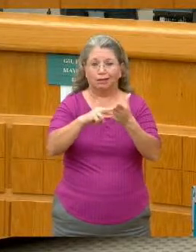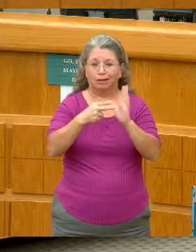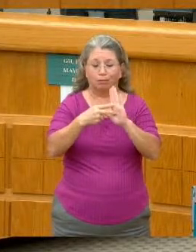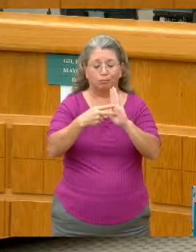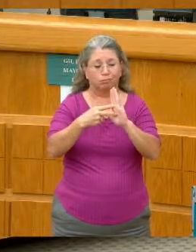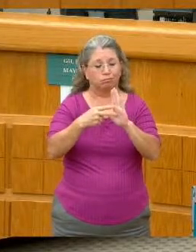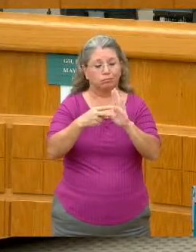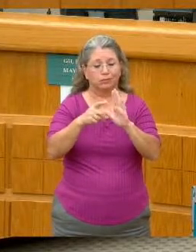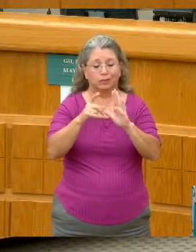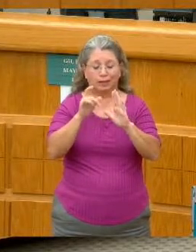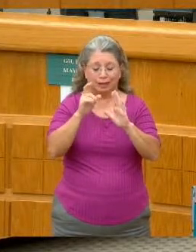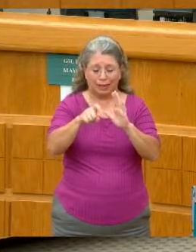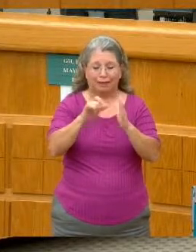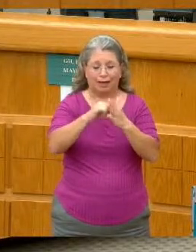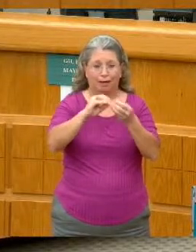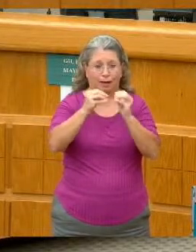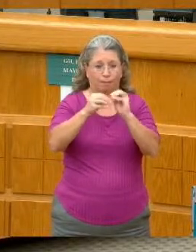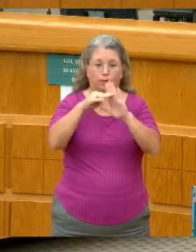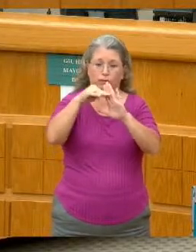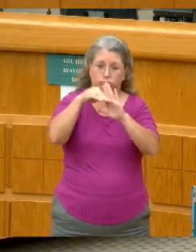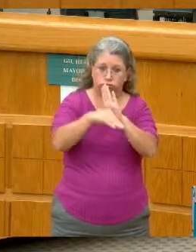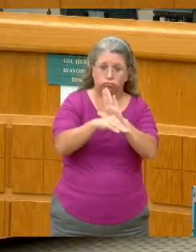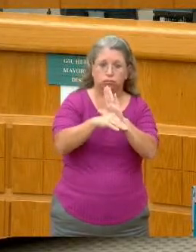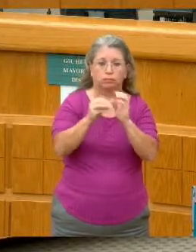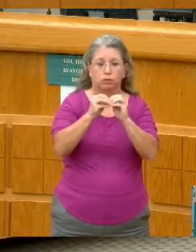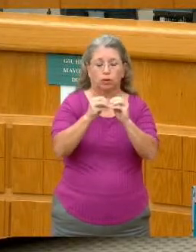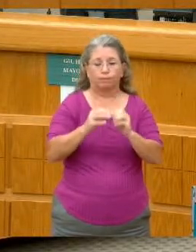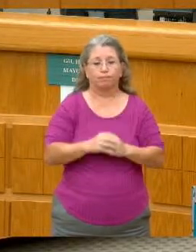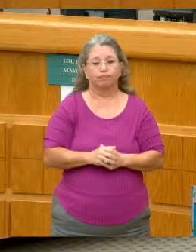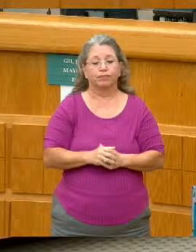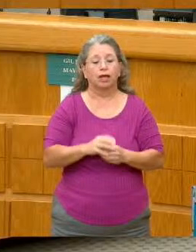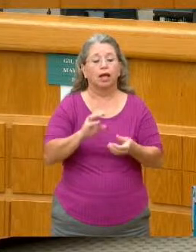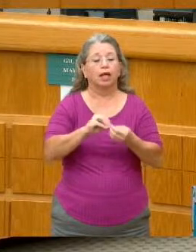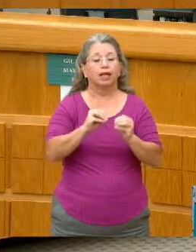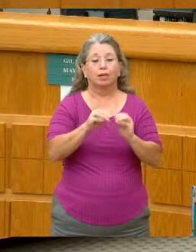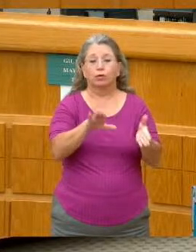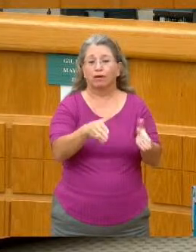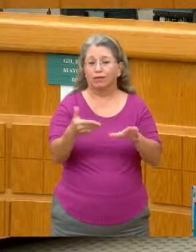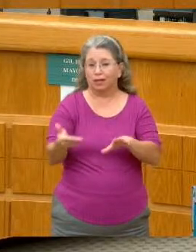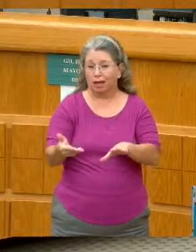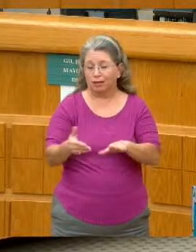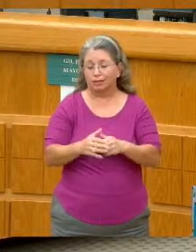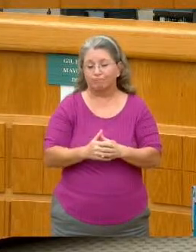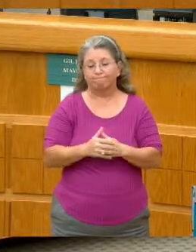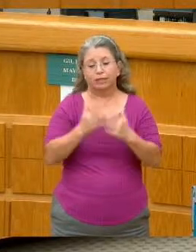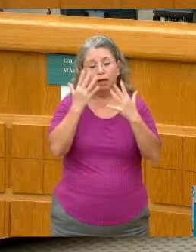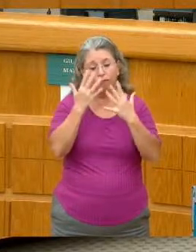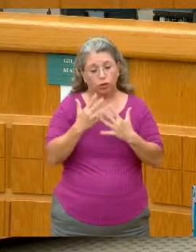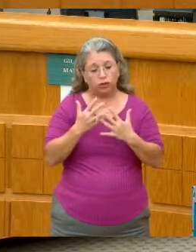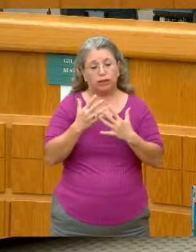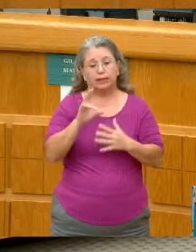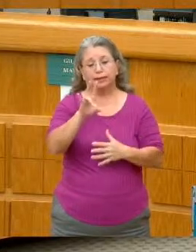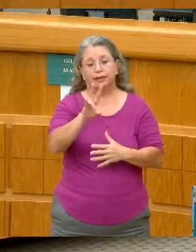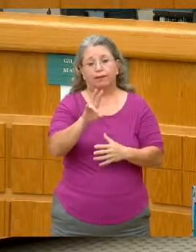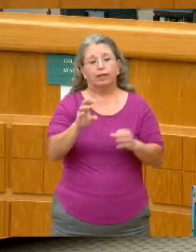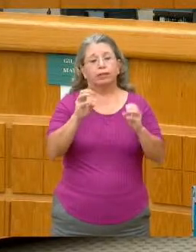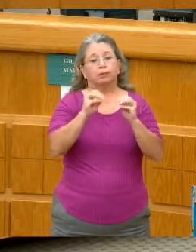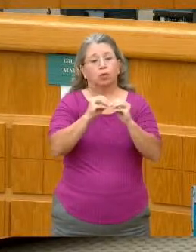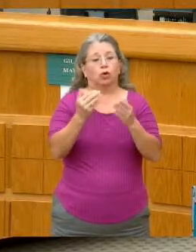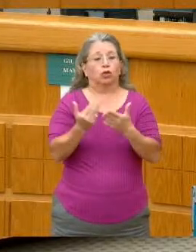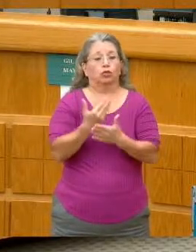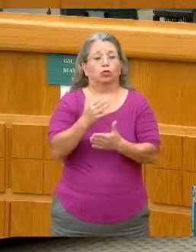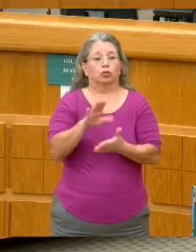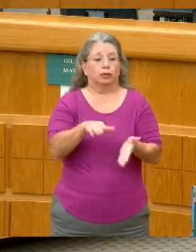more. And then number of deaths, unfortunately, there were 7 additional deaths that are reported today. And